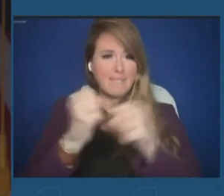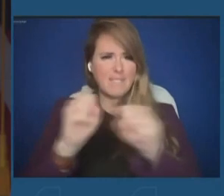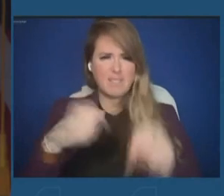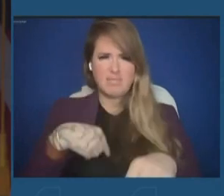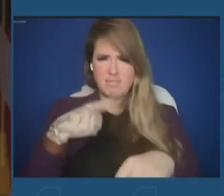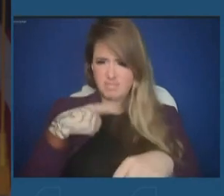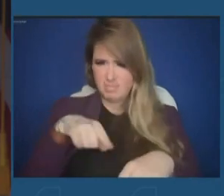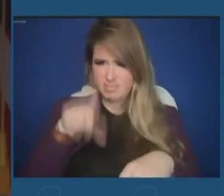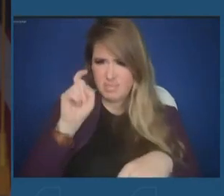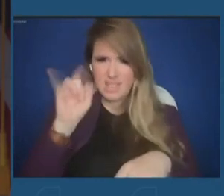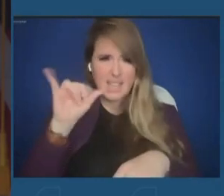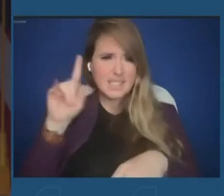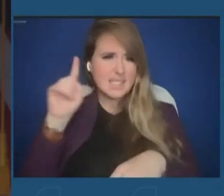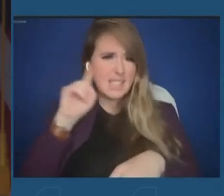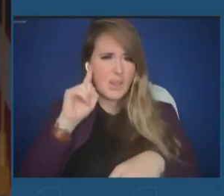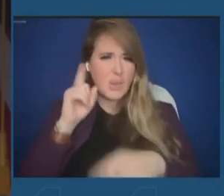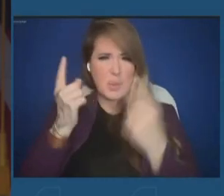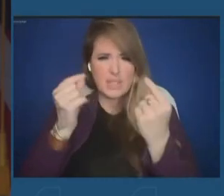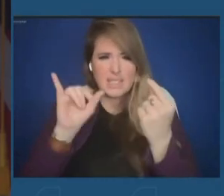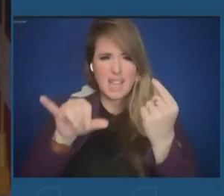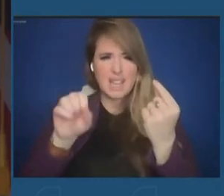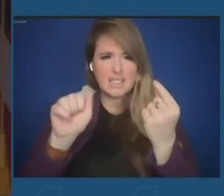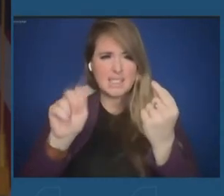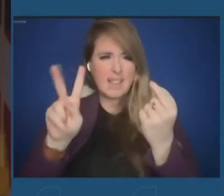sounds kind of cold. What's a save?